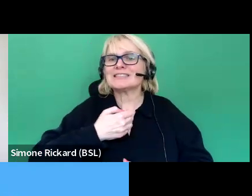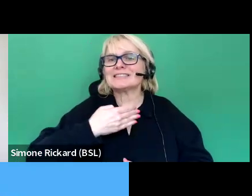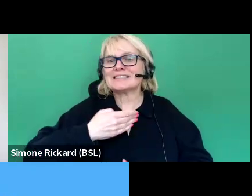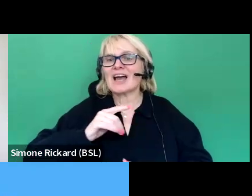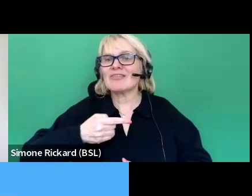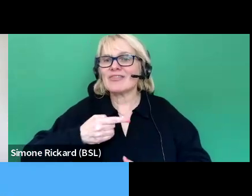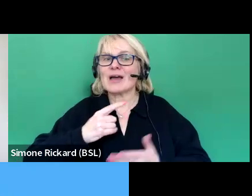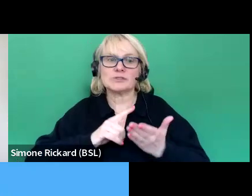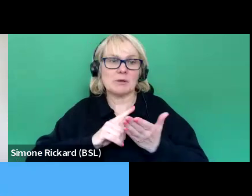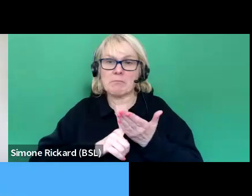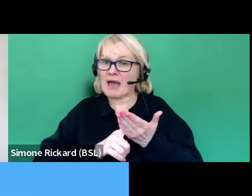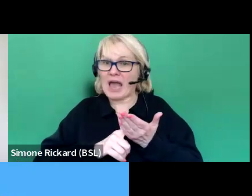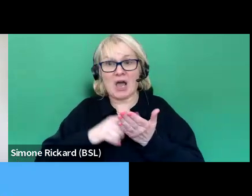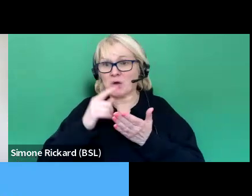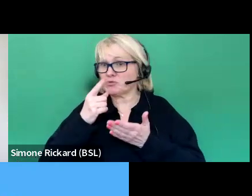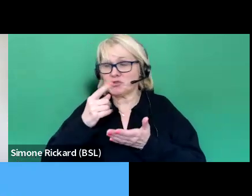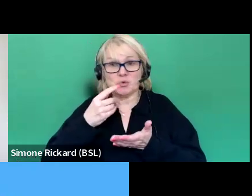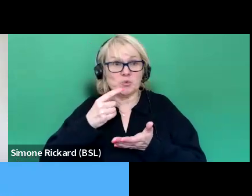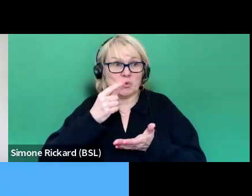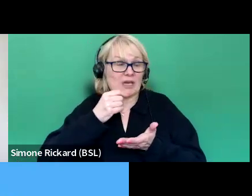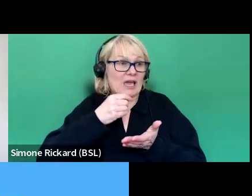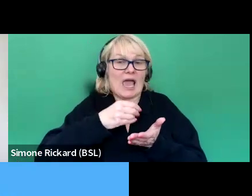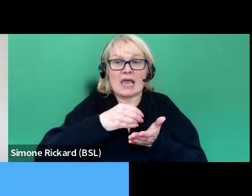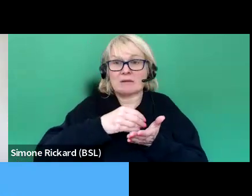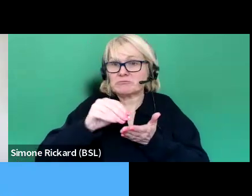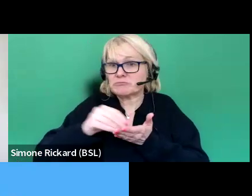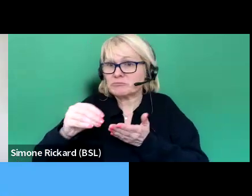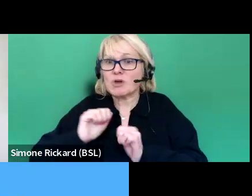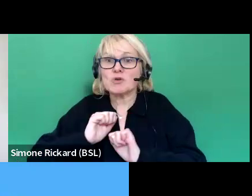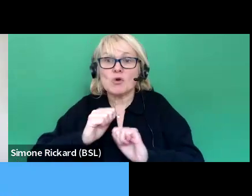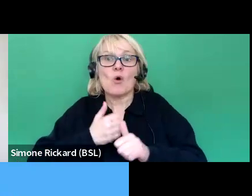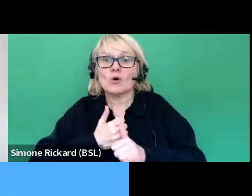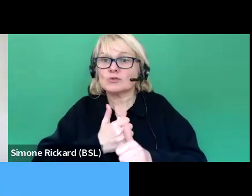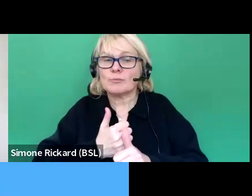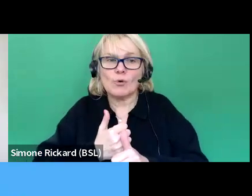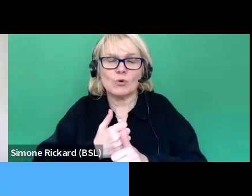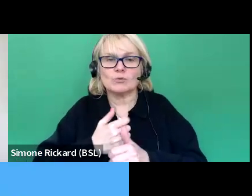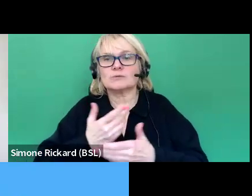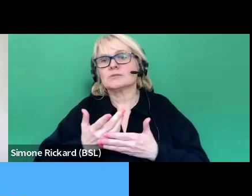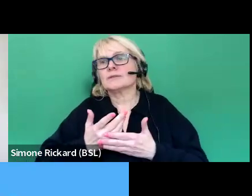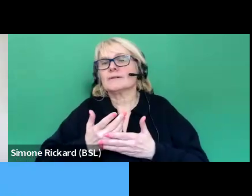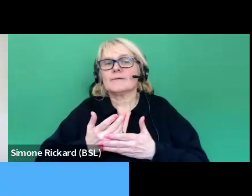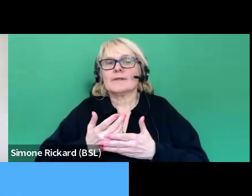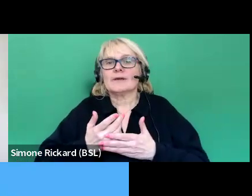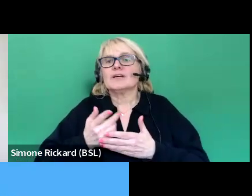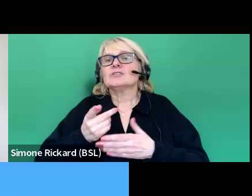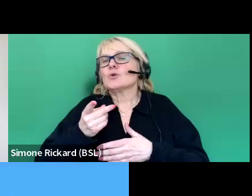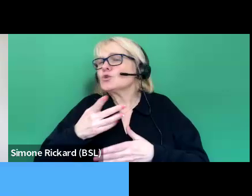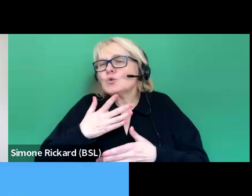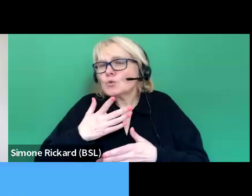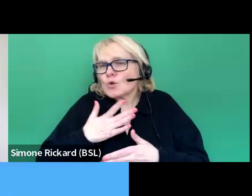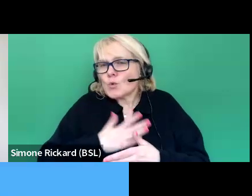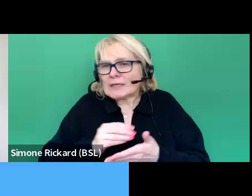can spend at support for your condition at work. Essentially, it pays for support so you don't have to pay